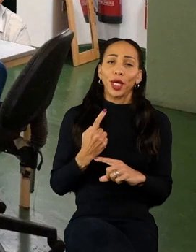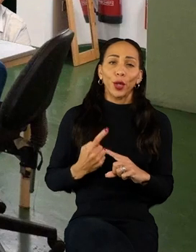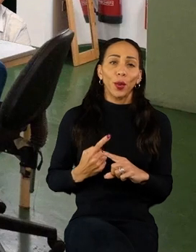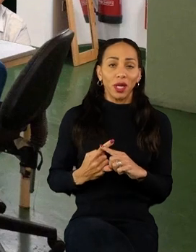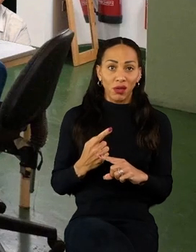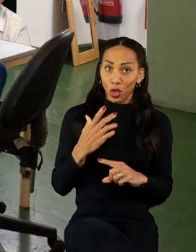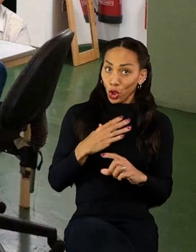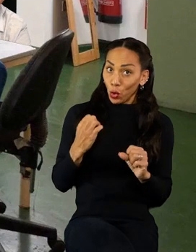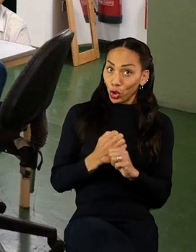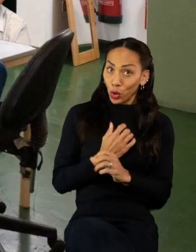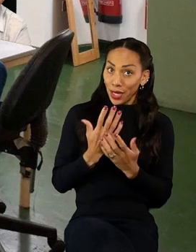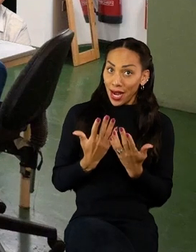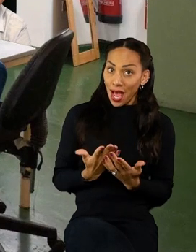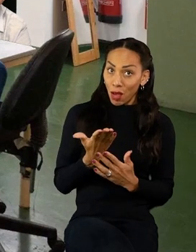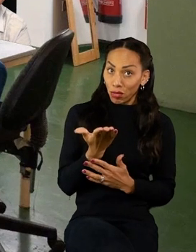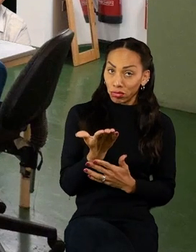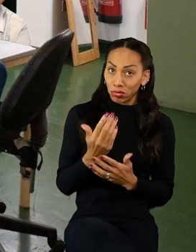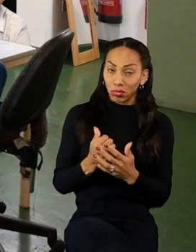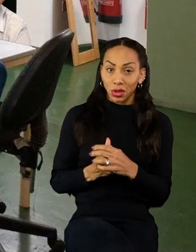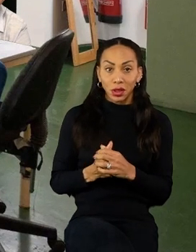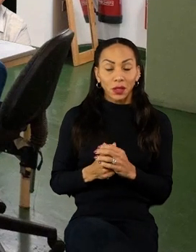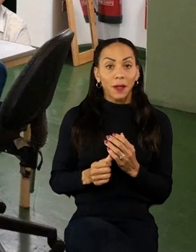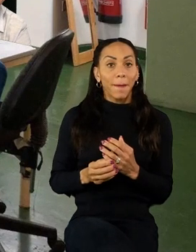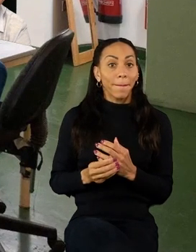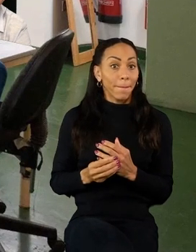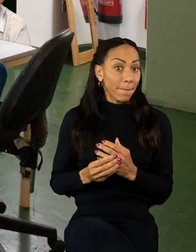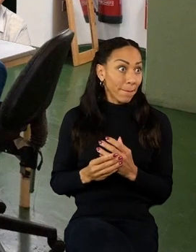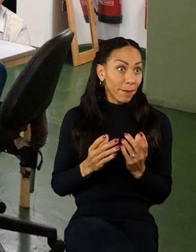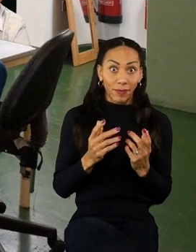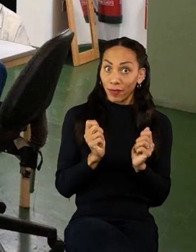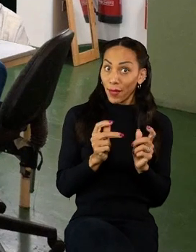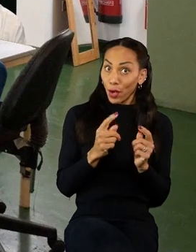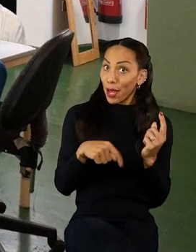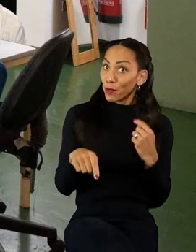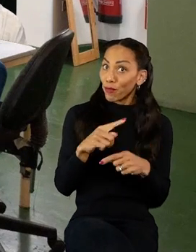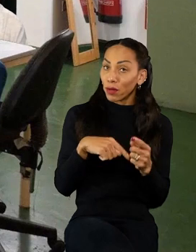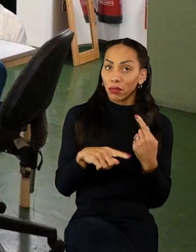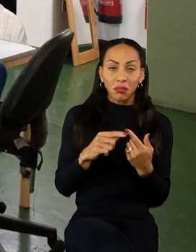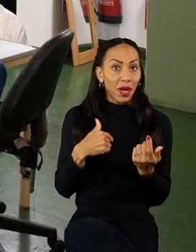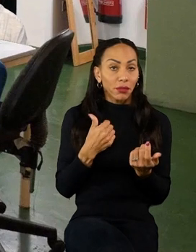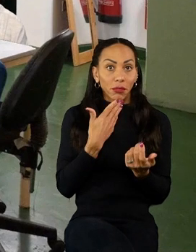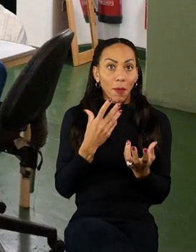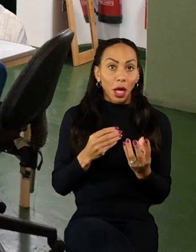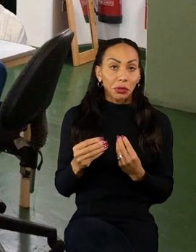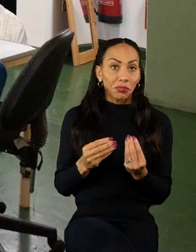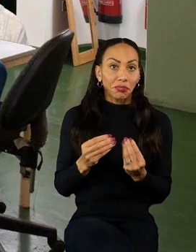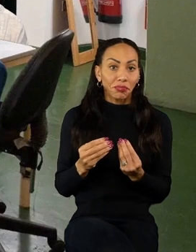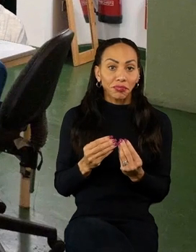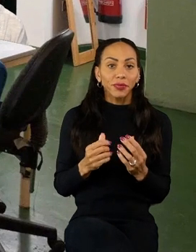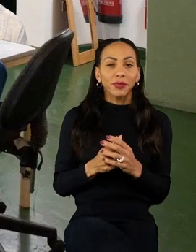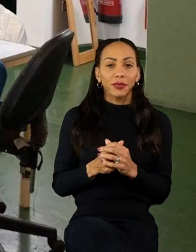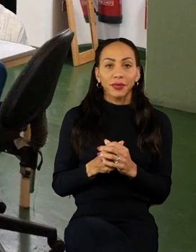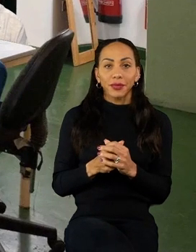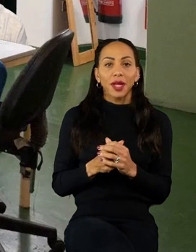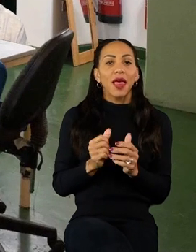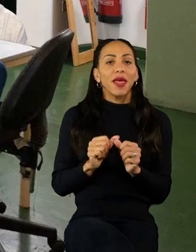tour. I don't need 10 minutes. I'll do it very quickly. Should we do it now? Can we go to it now? Is that